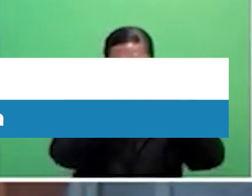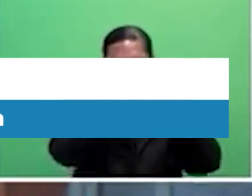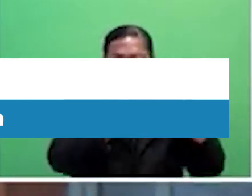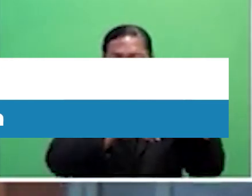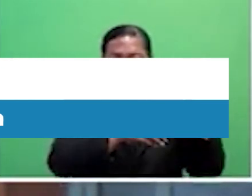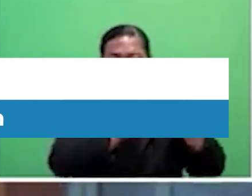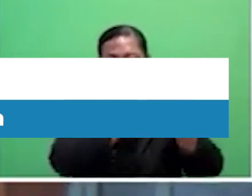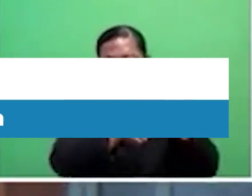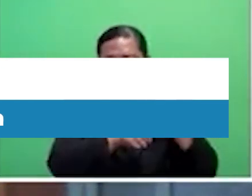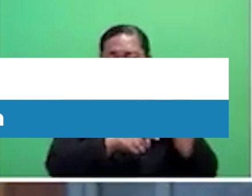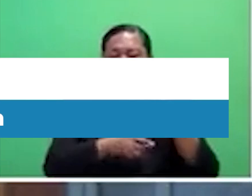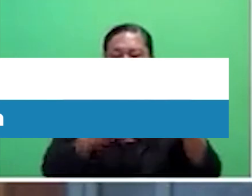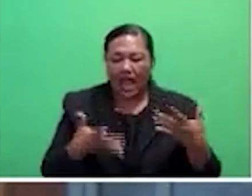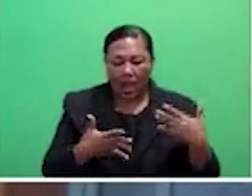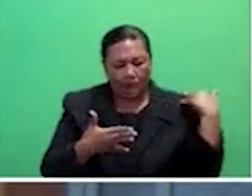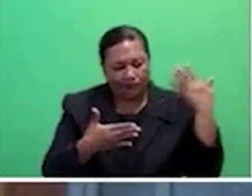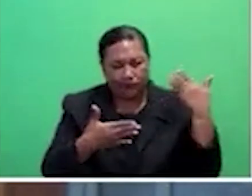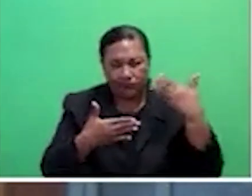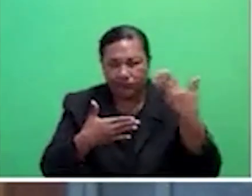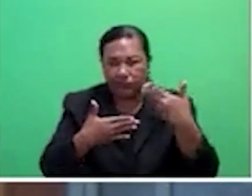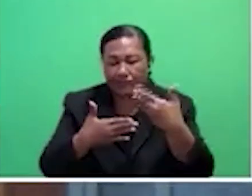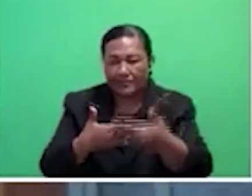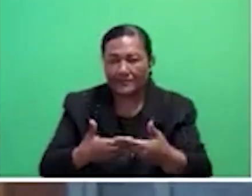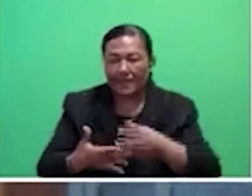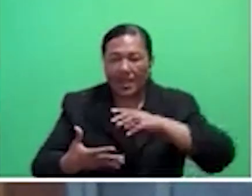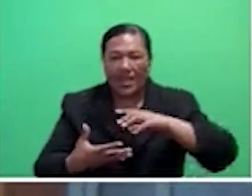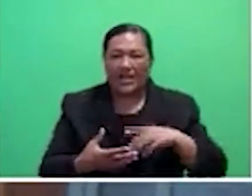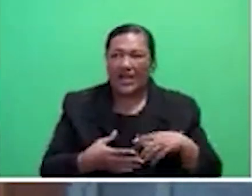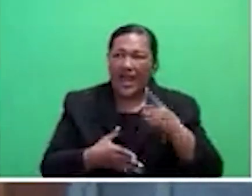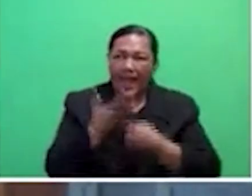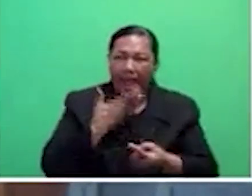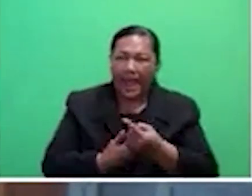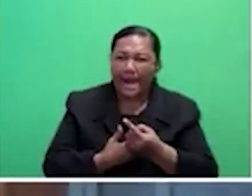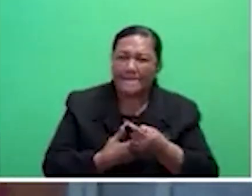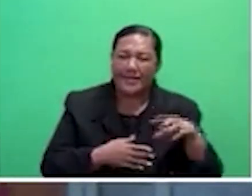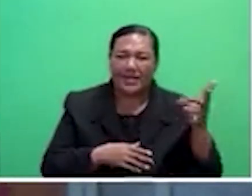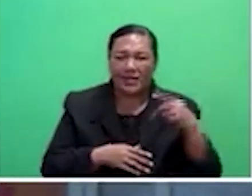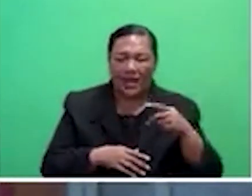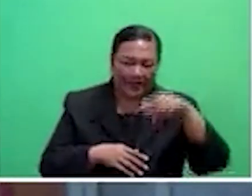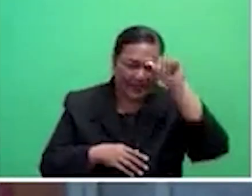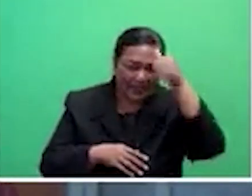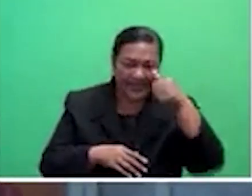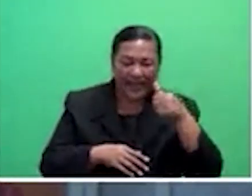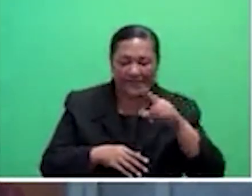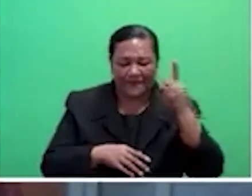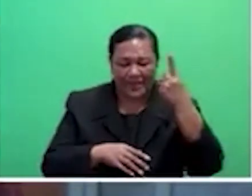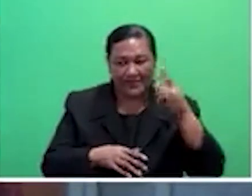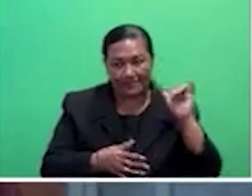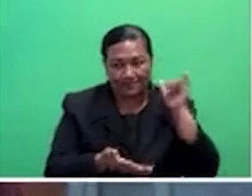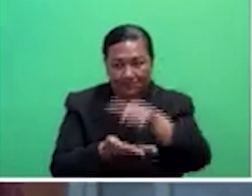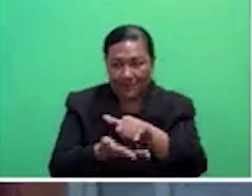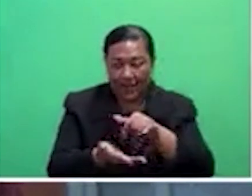generation to generation. Indenture, coups, and evictions from land have traumatized my community and our sense